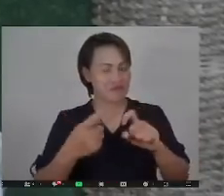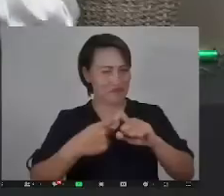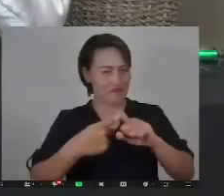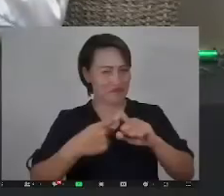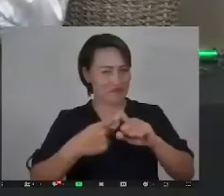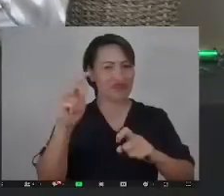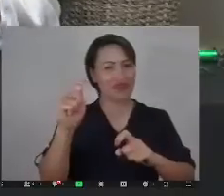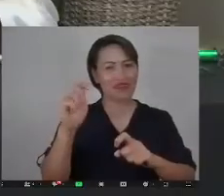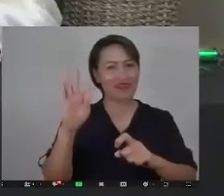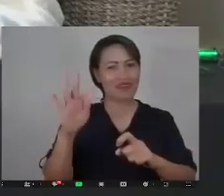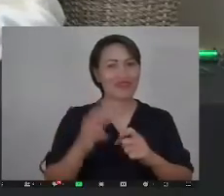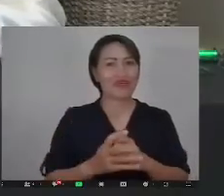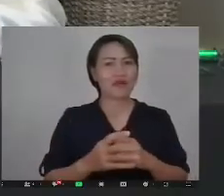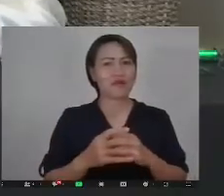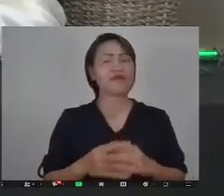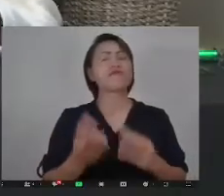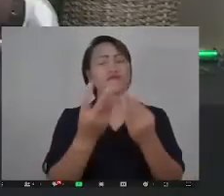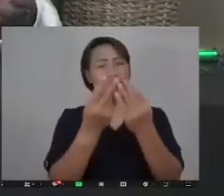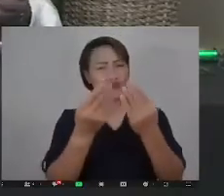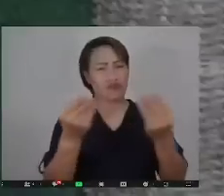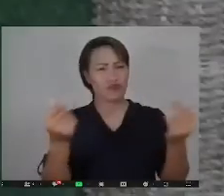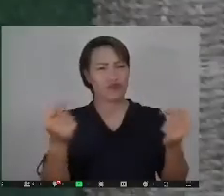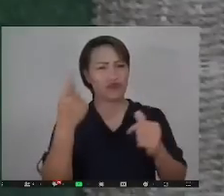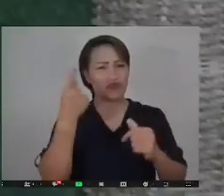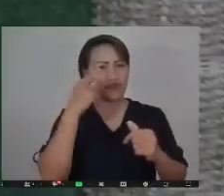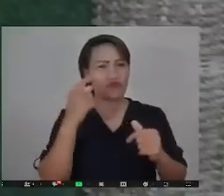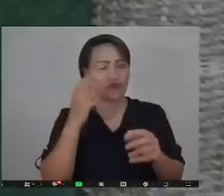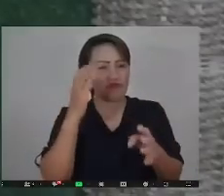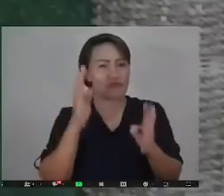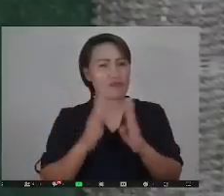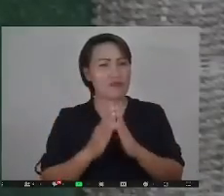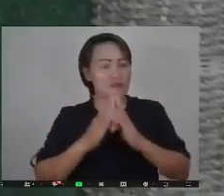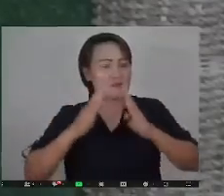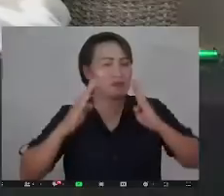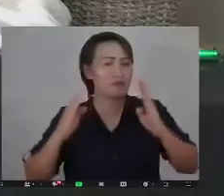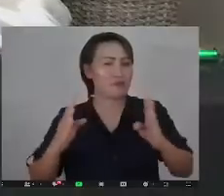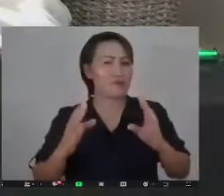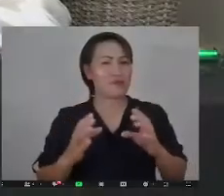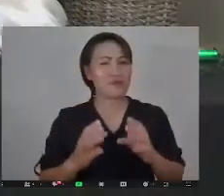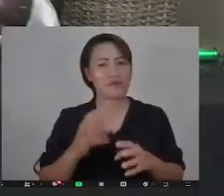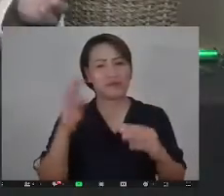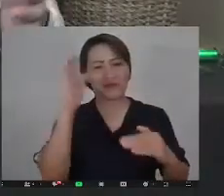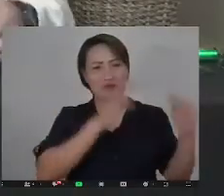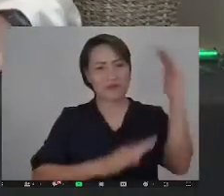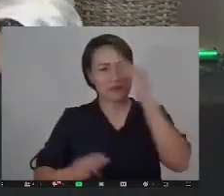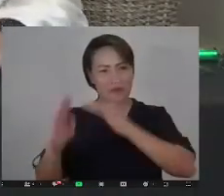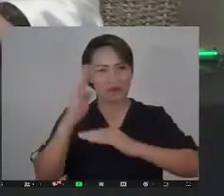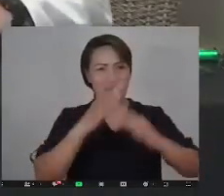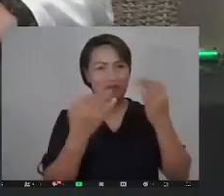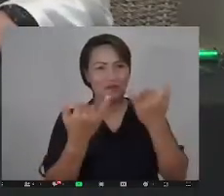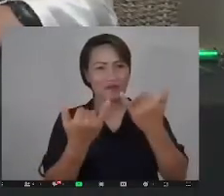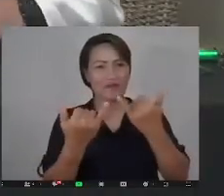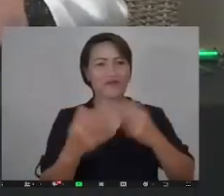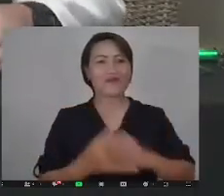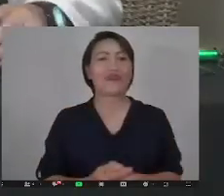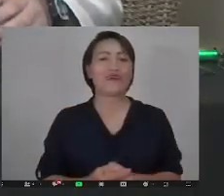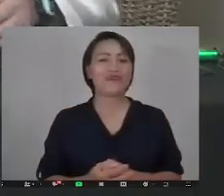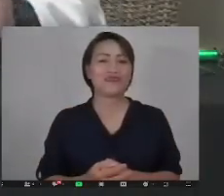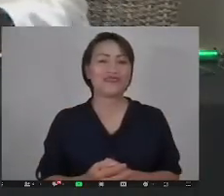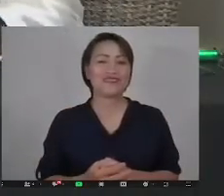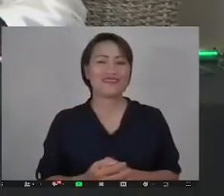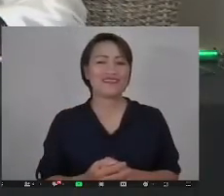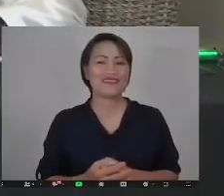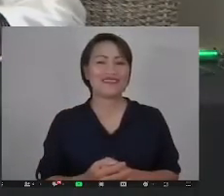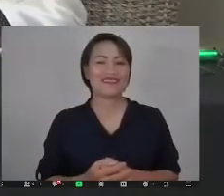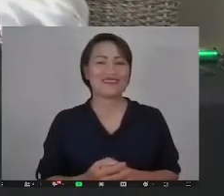problemang kinakaharap natin ngayon here in our country and even in the world. Yes, that's right. That is why. And with that, the National